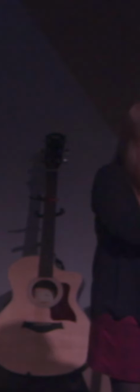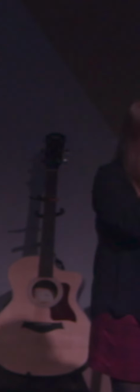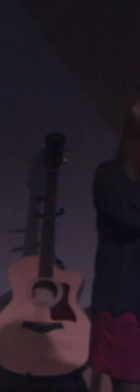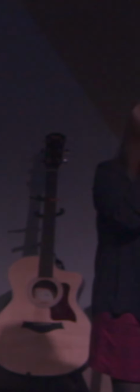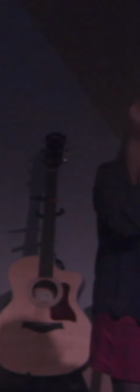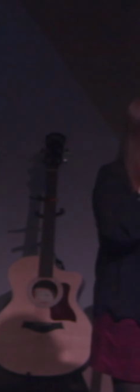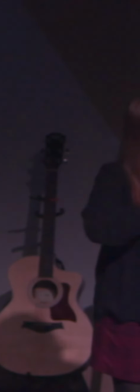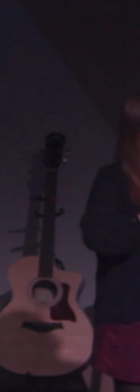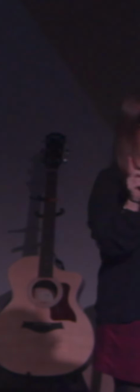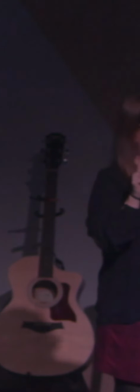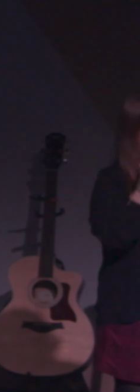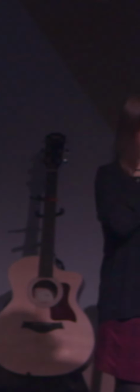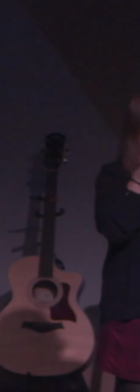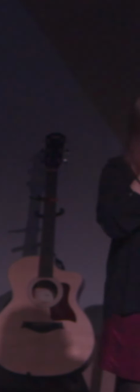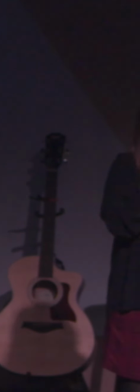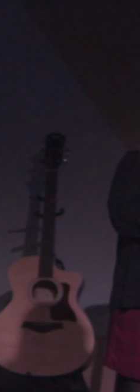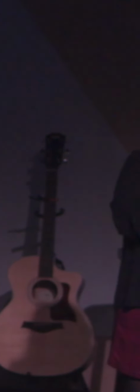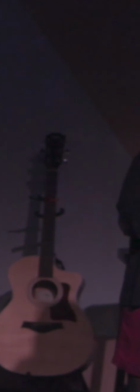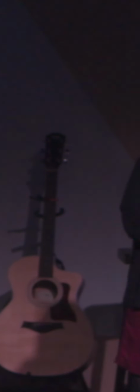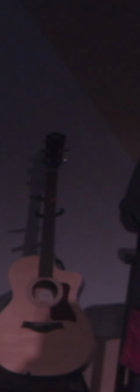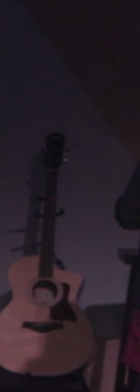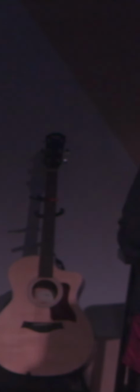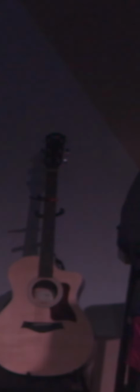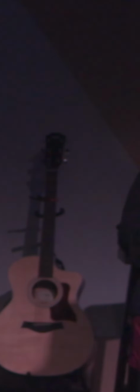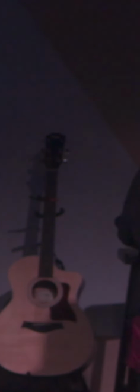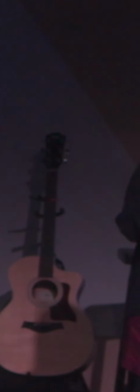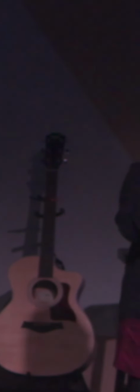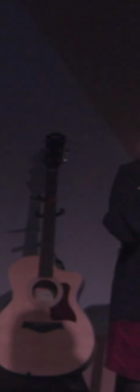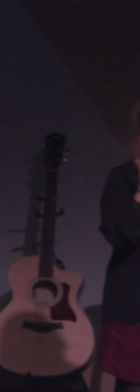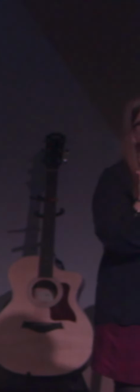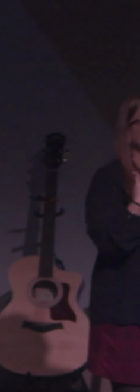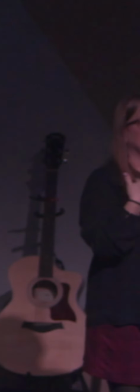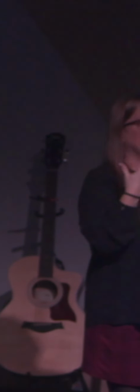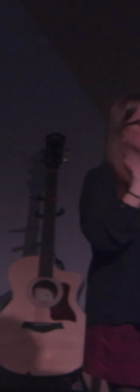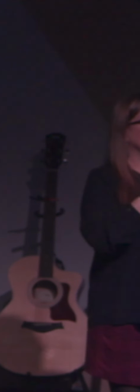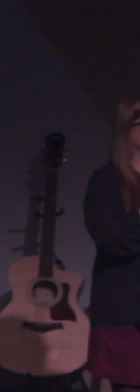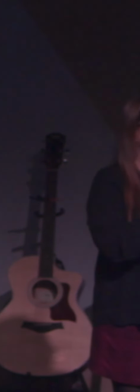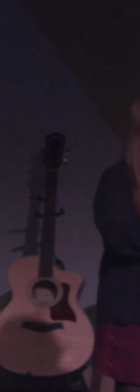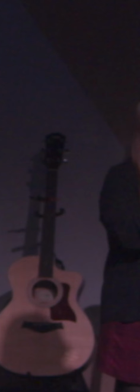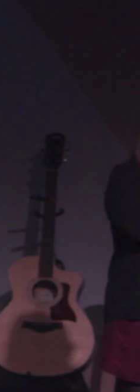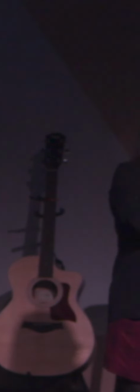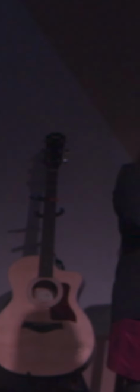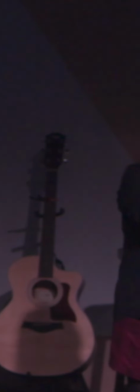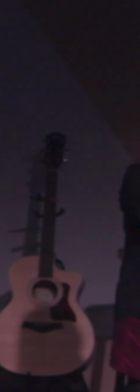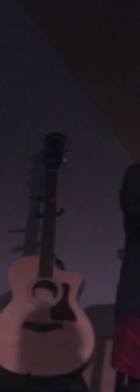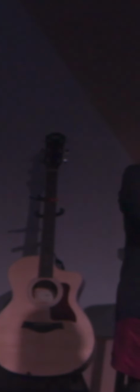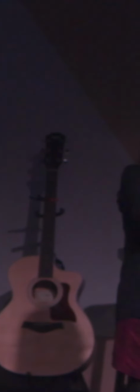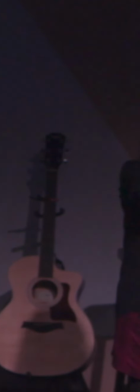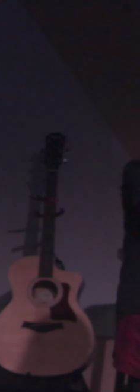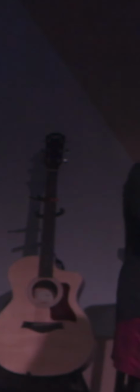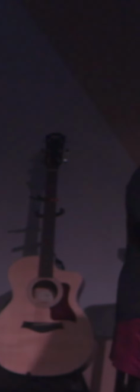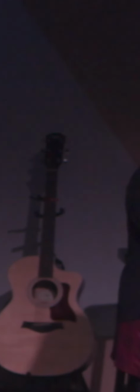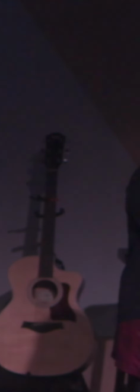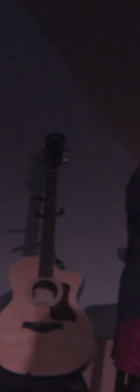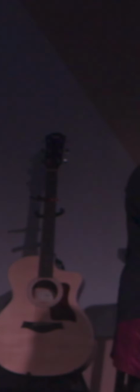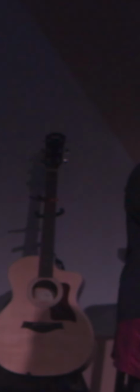actually was saying in these passages. And so we've been talking about going through the valley, and going through the valley for a shepherd